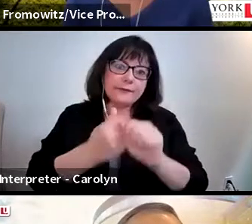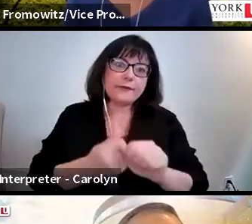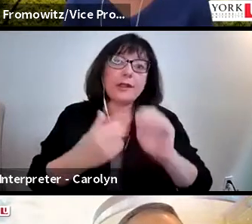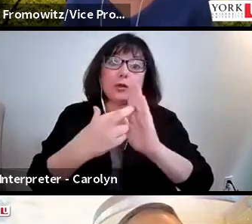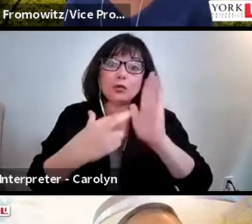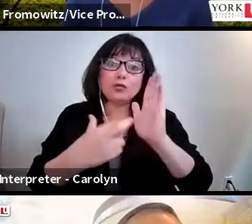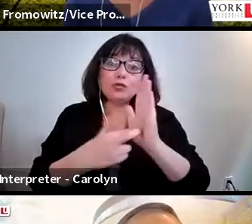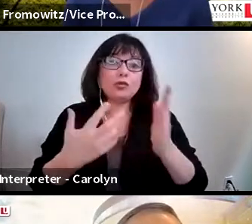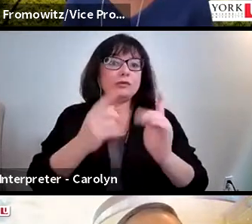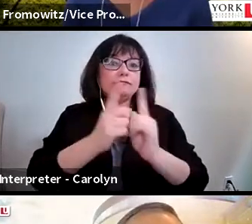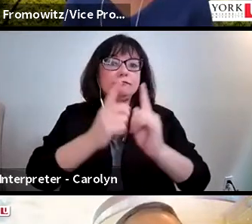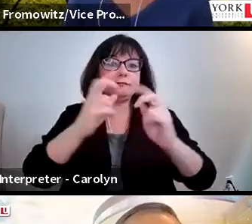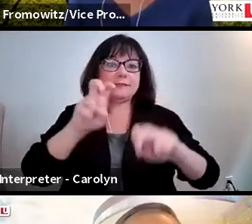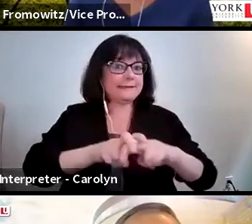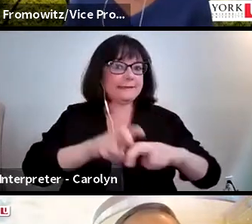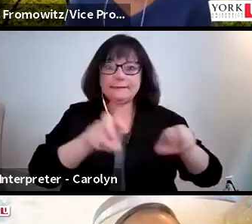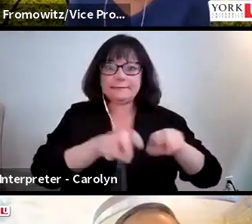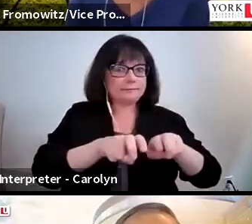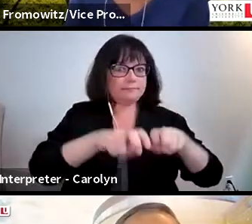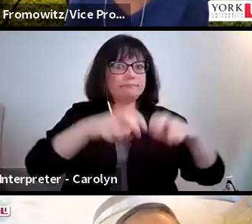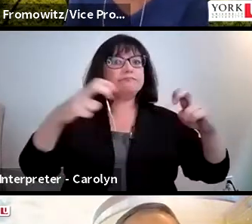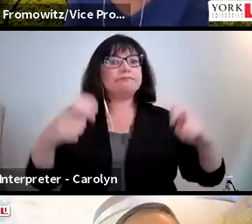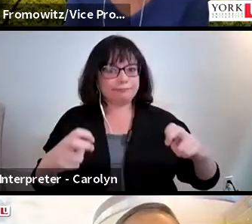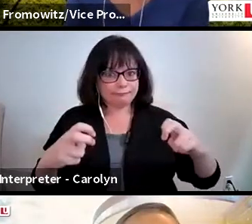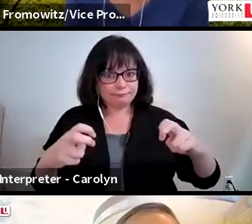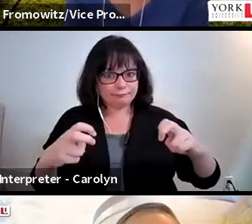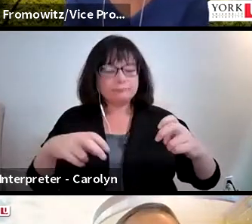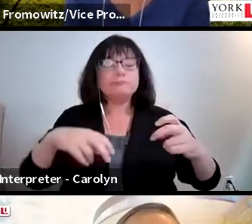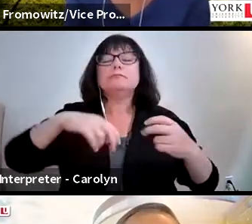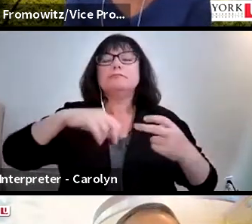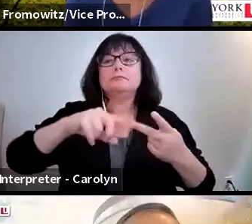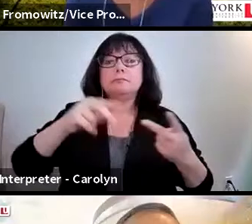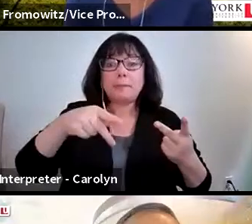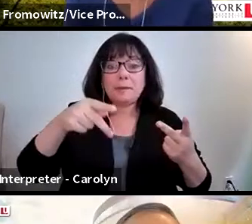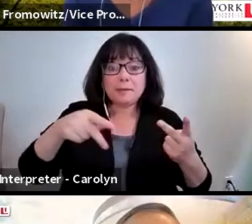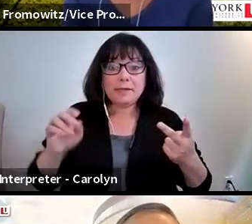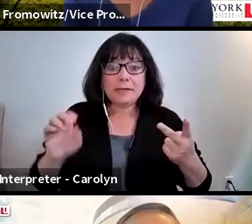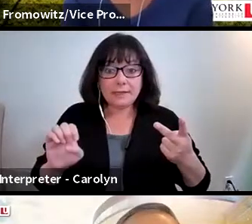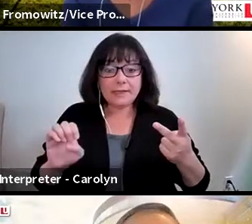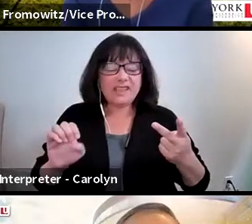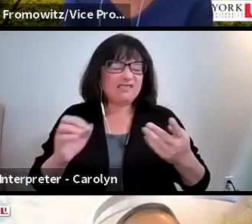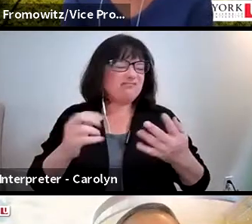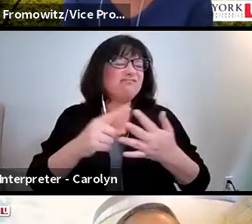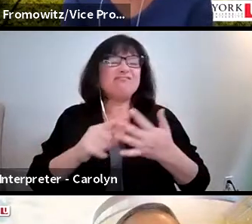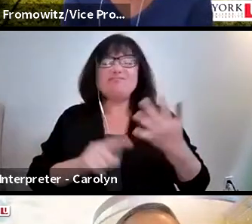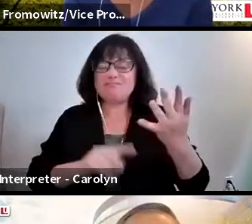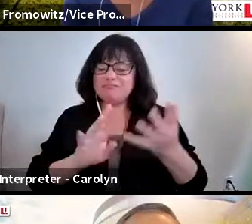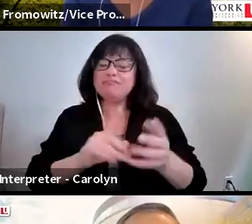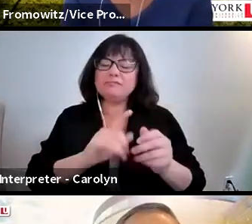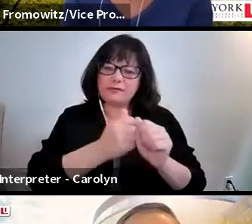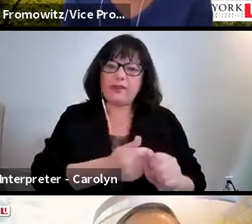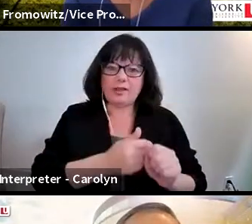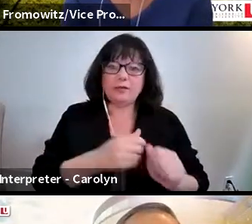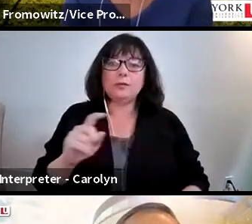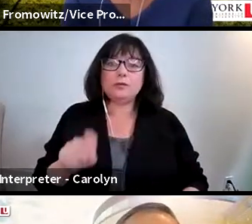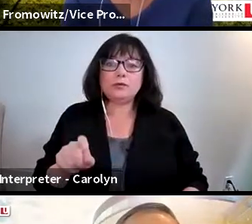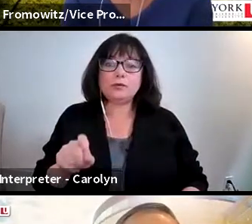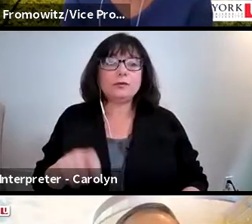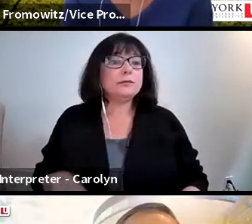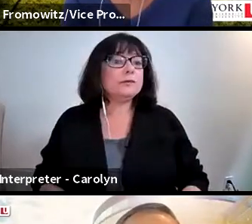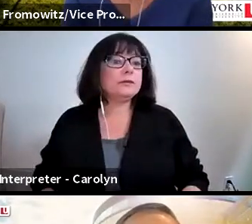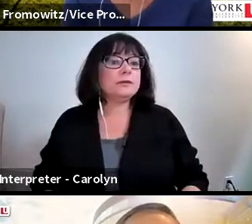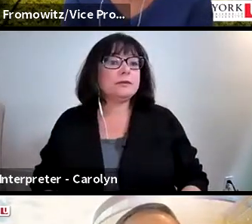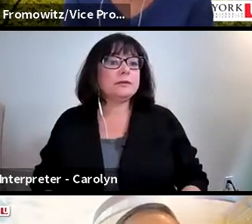PPE, whatever precautions have been put in place, that needs to be followed. But I'm going to say that it's imperative that each of